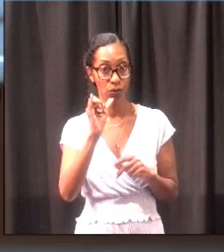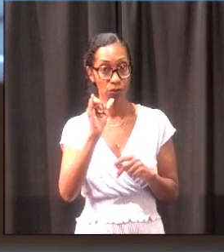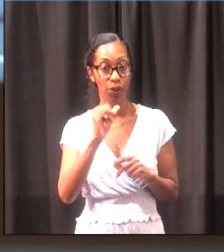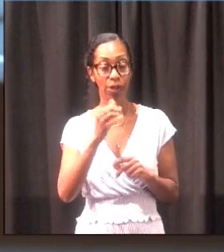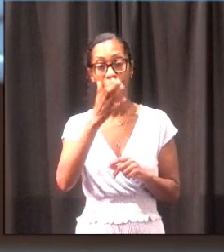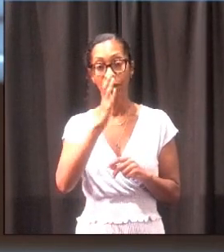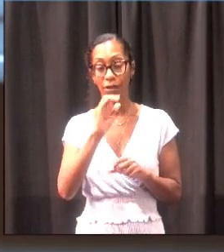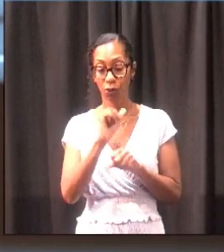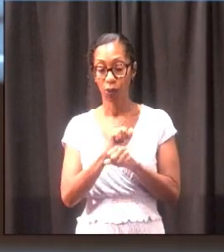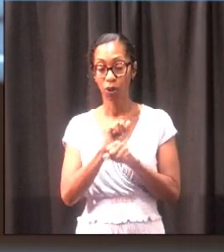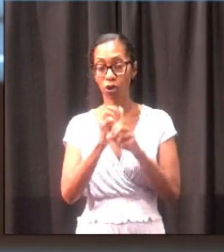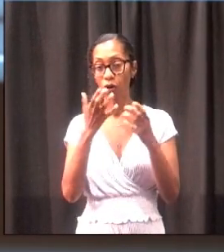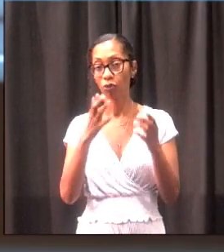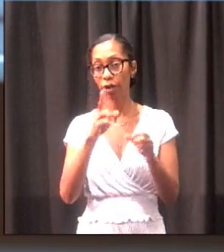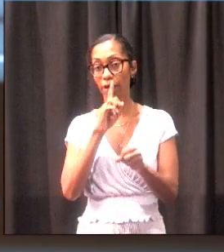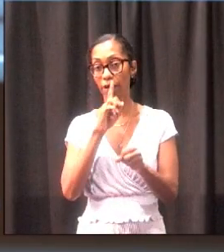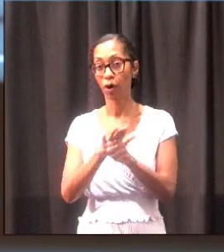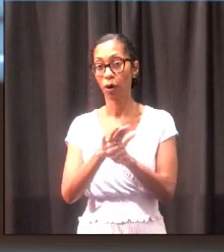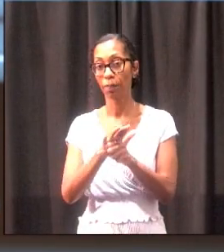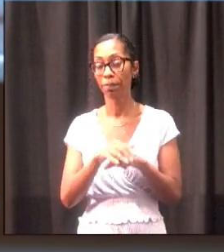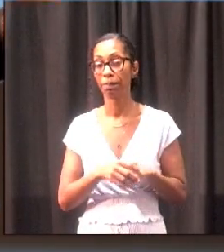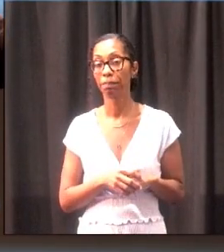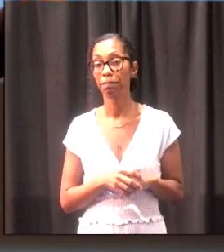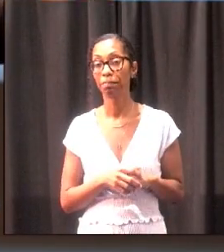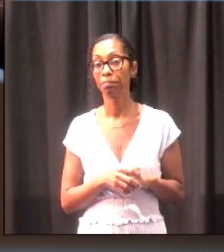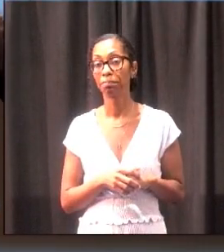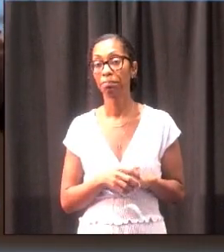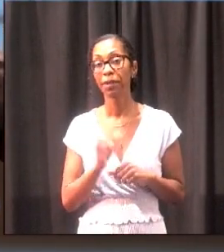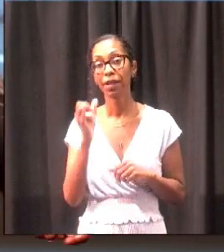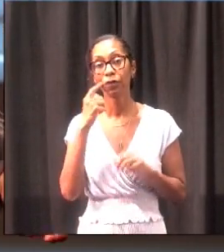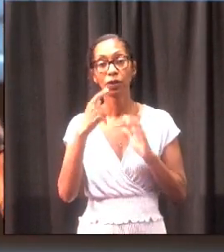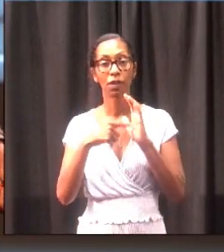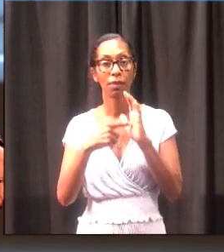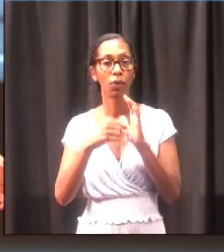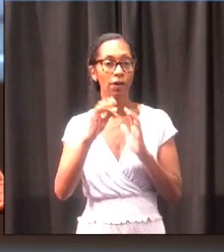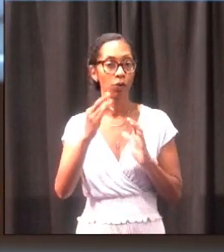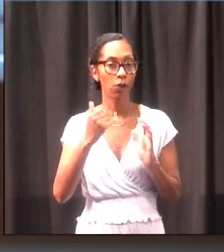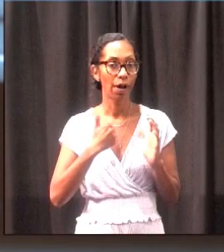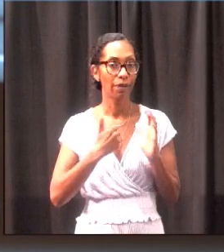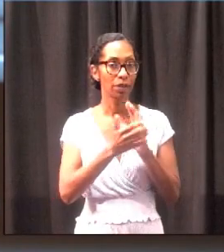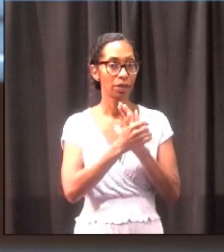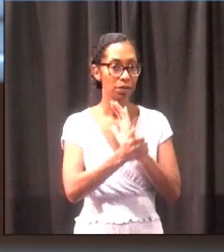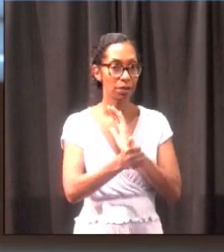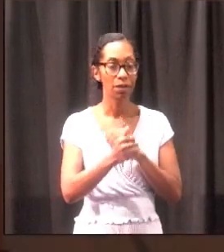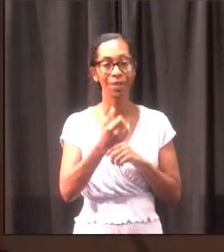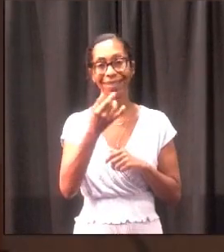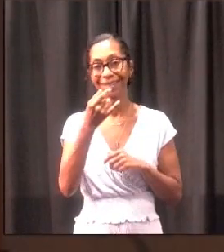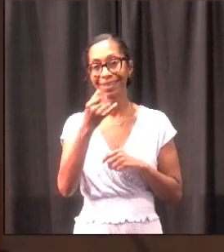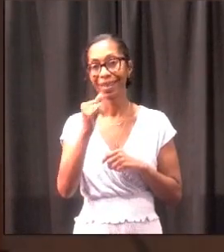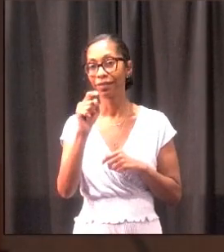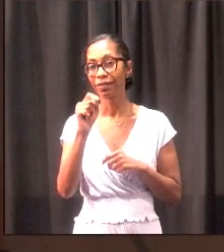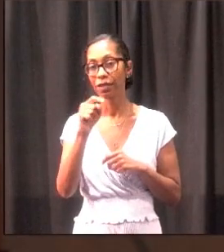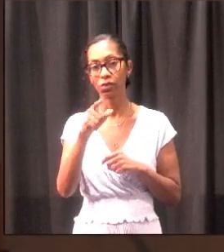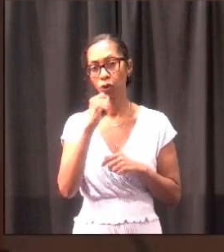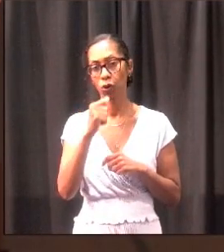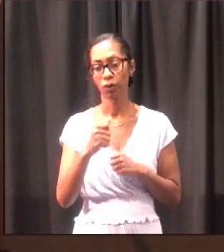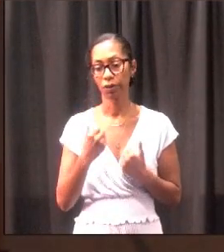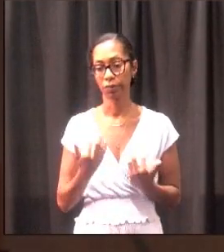us. See, when you have a gift, you don't sit on the gift. You use the